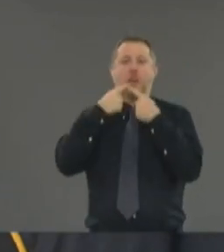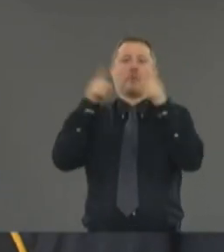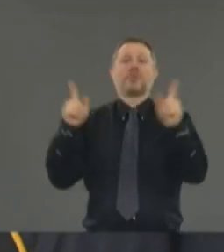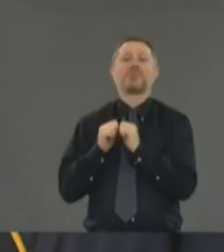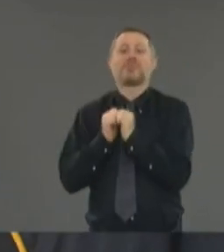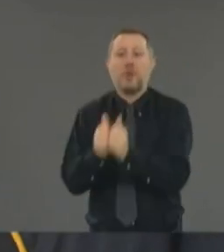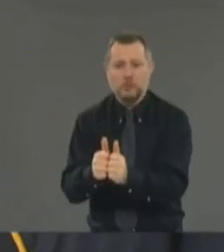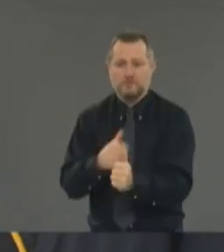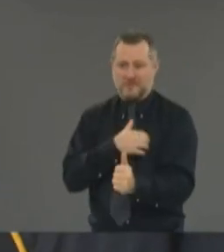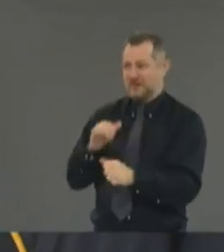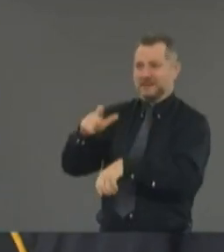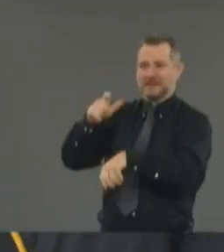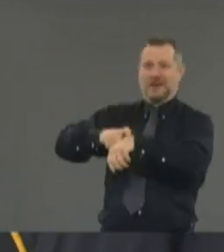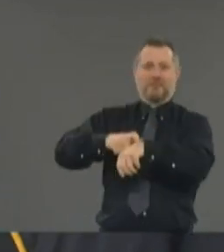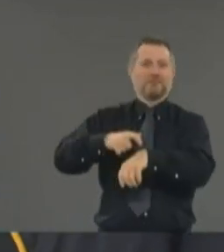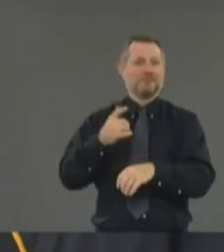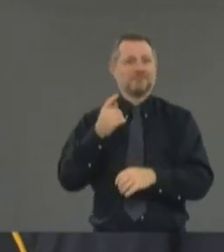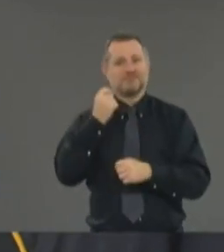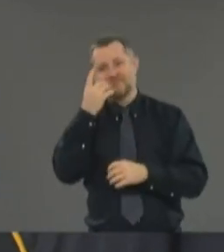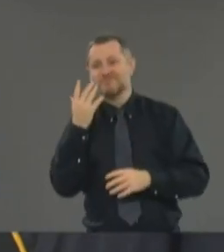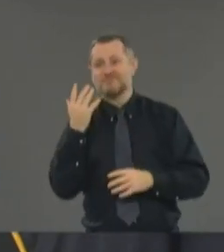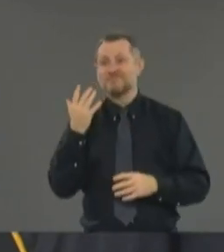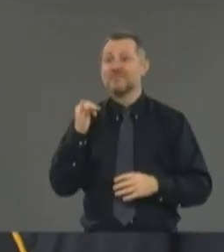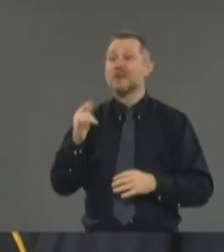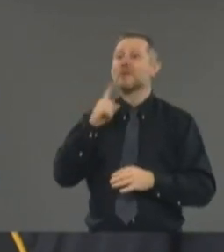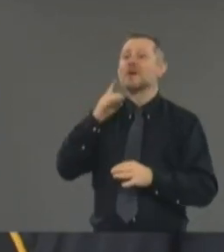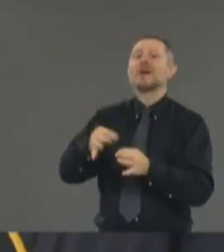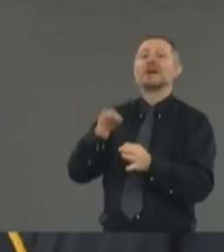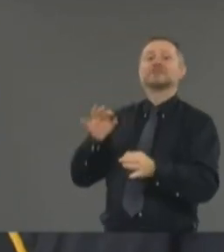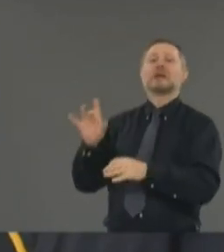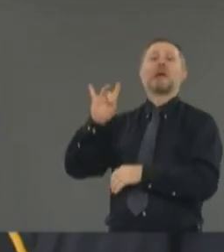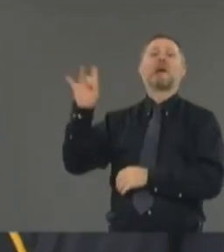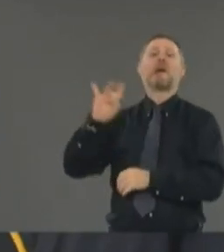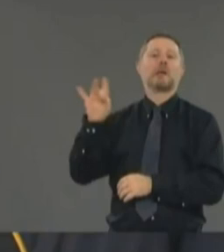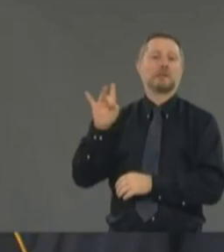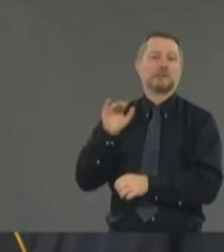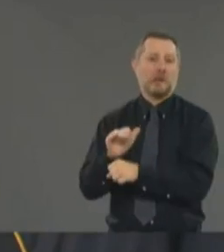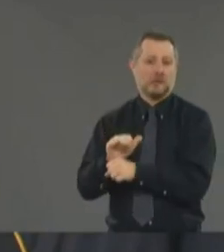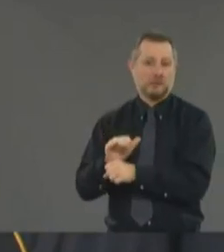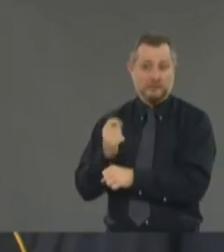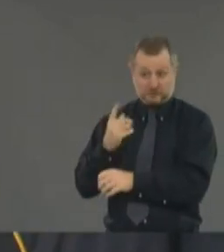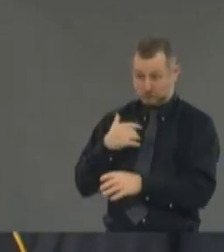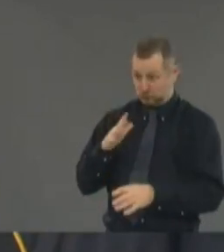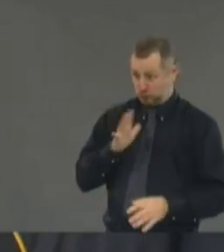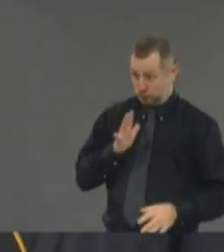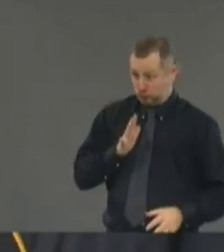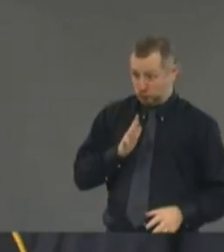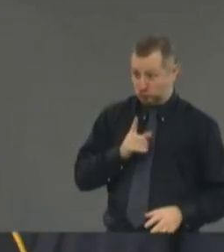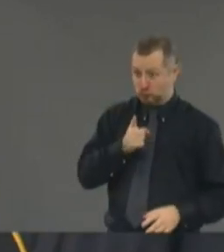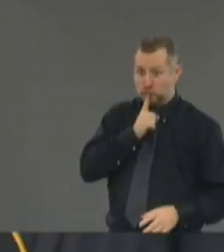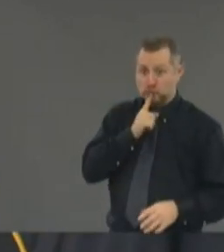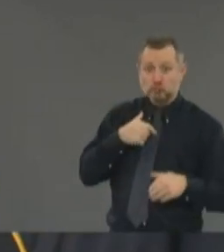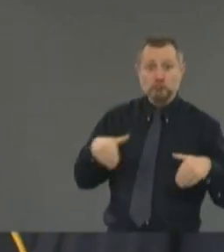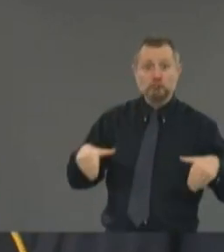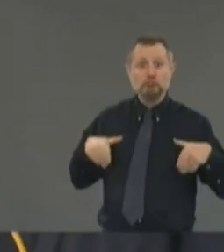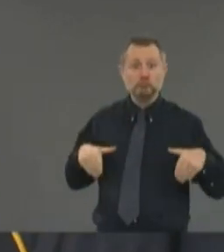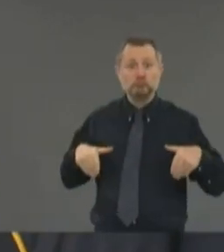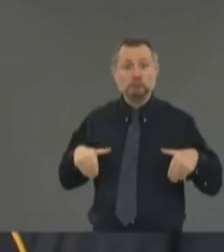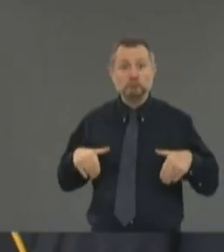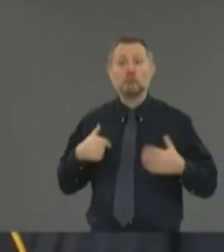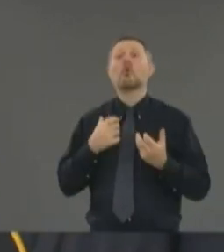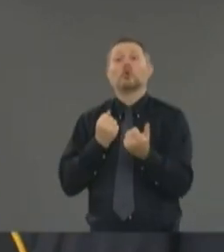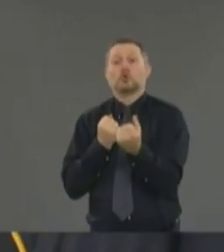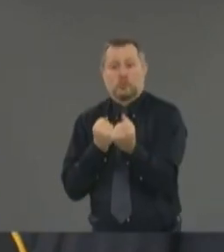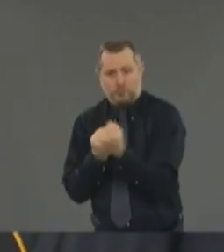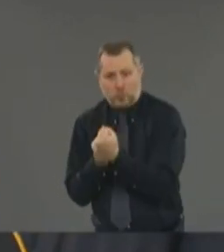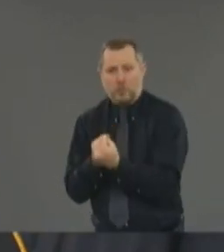He then went to 8 o'clock and has extended it, which I've said nothing on. I support the mayor's